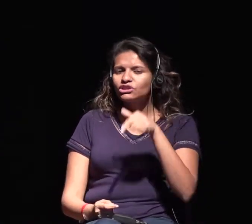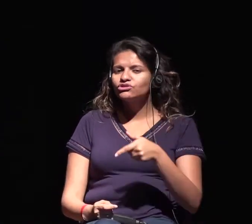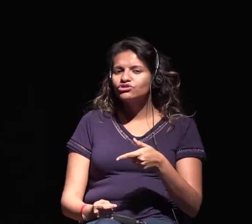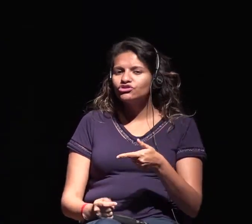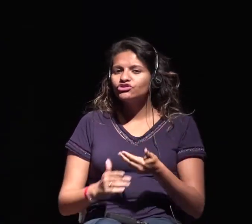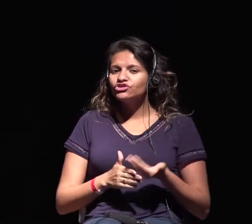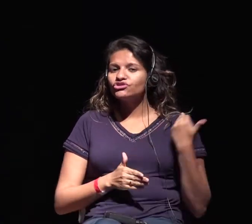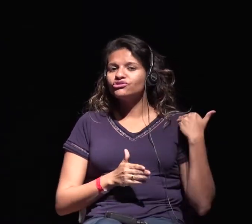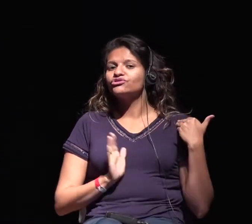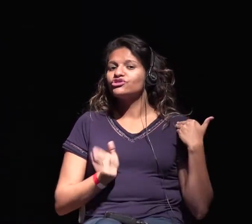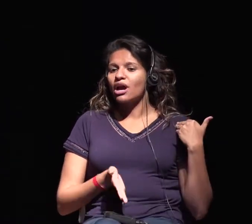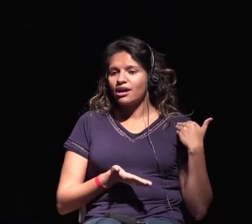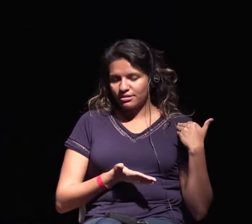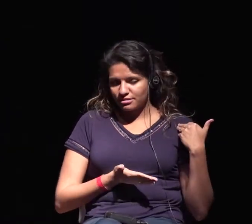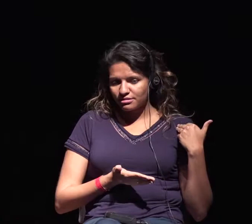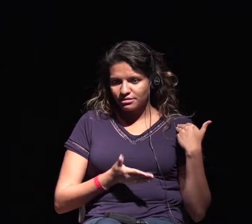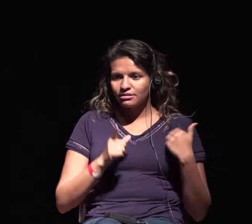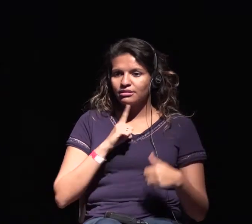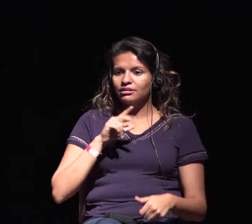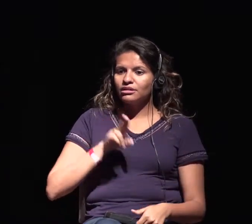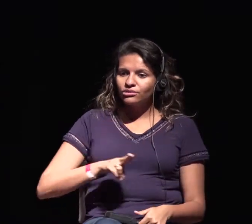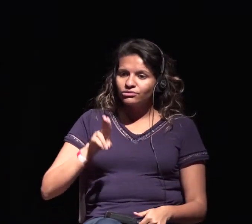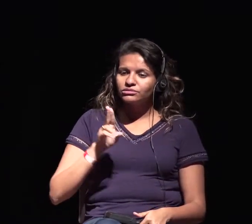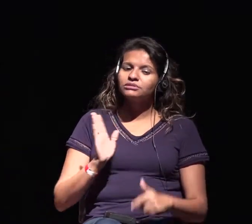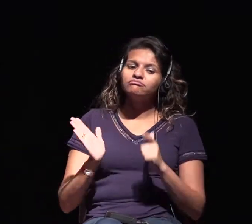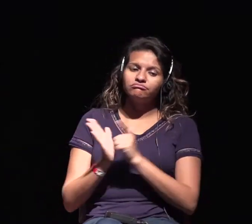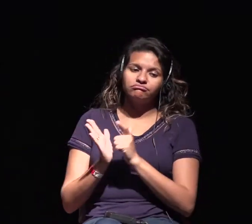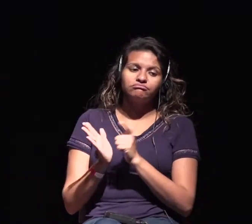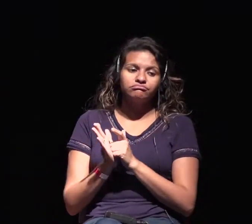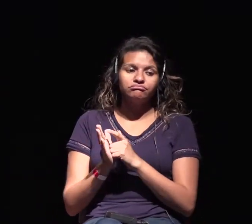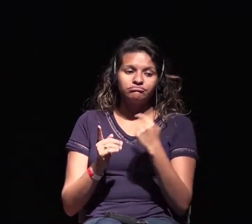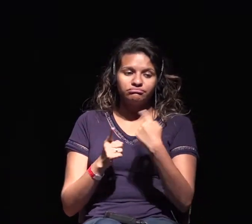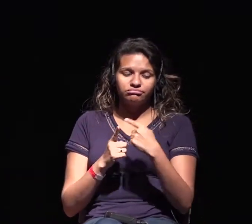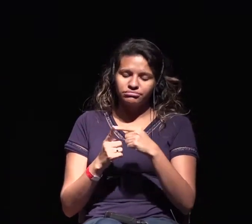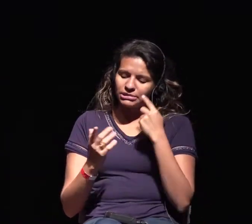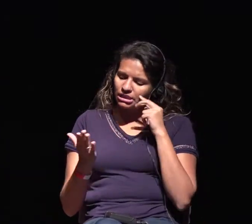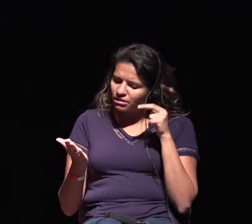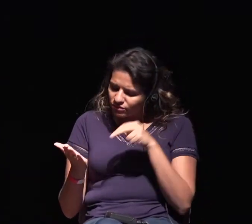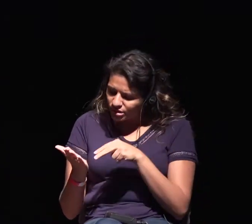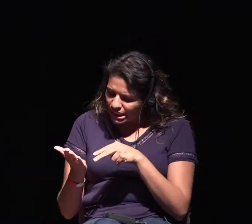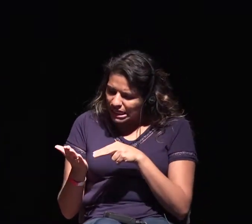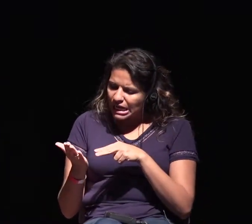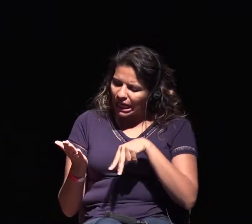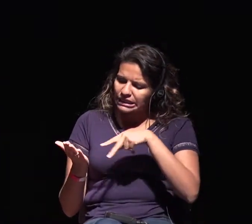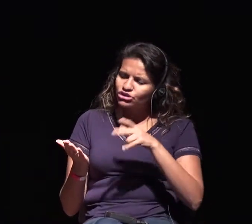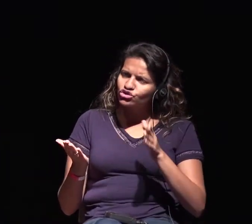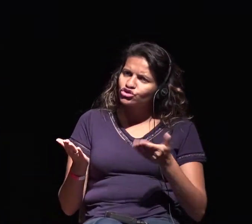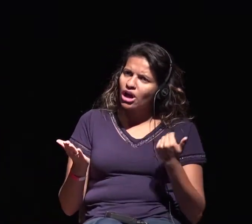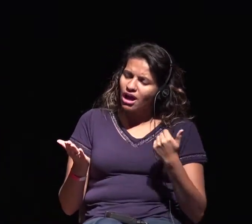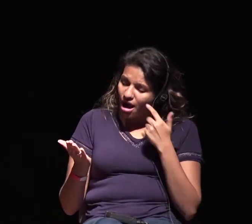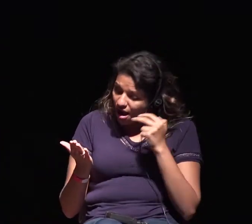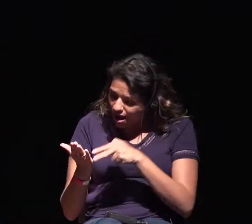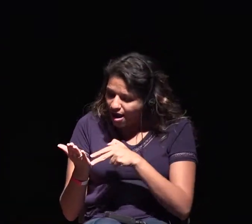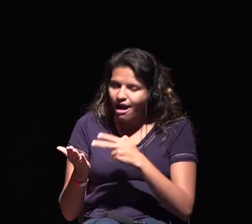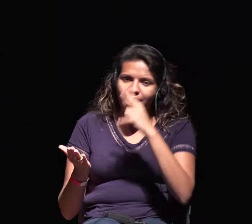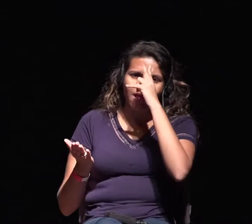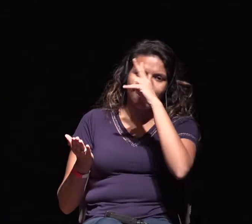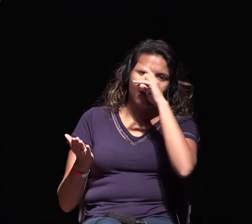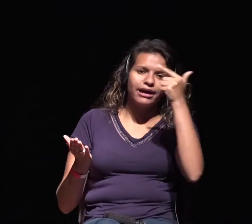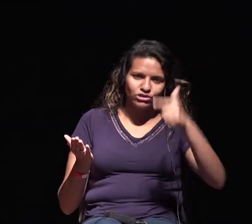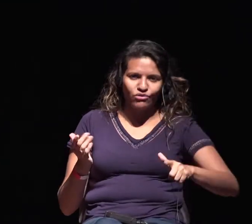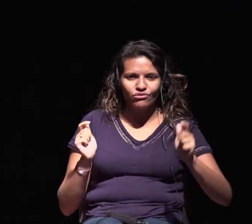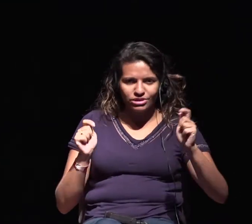be remembered and repeated, so that once again they reorient towards the future. So this kind of whirling temporal